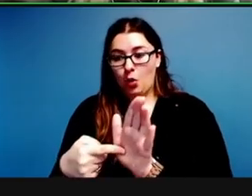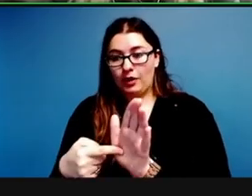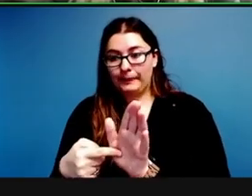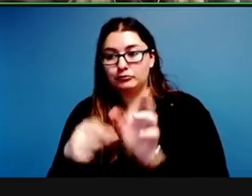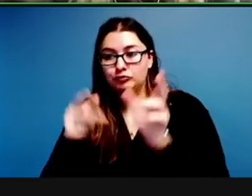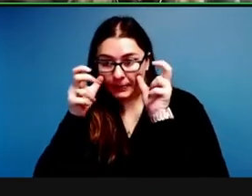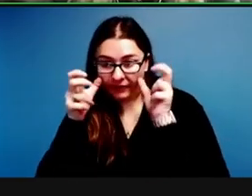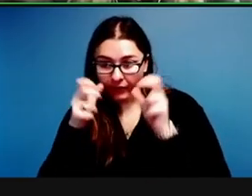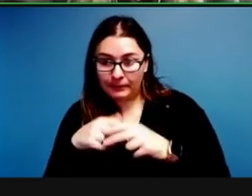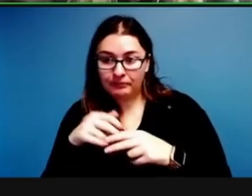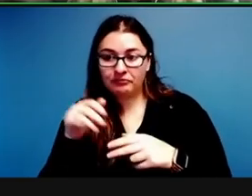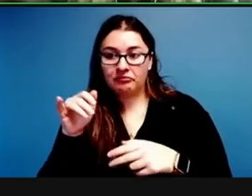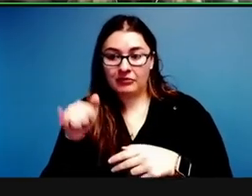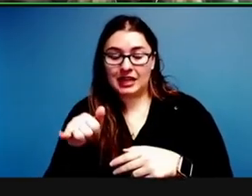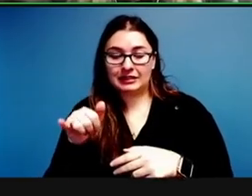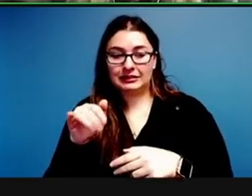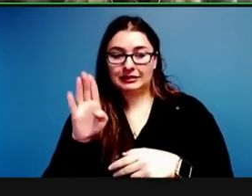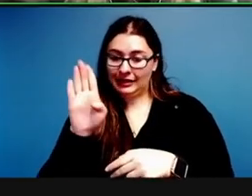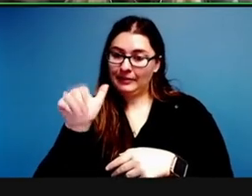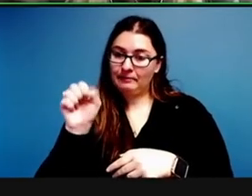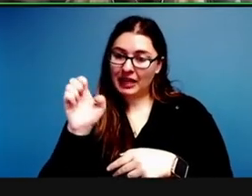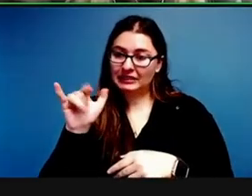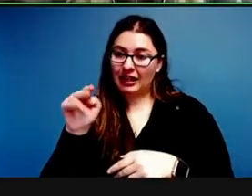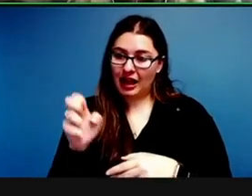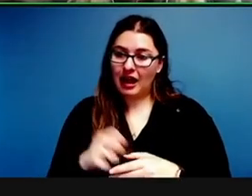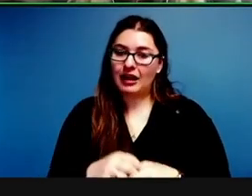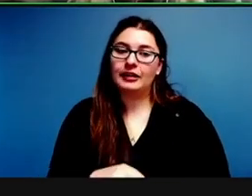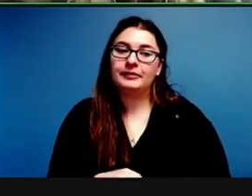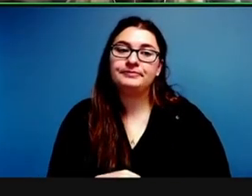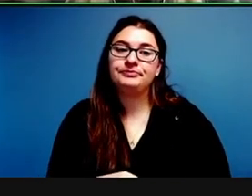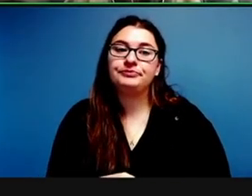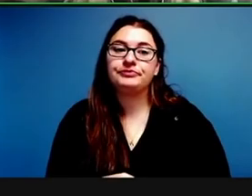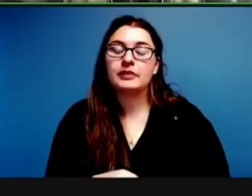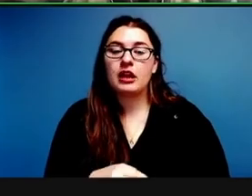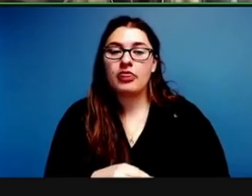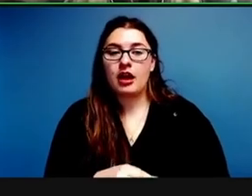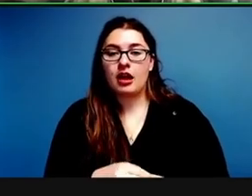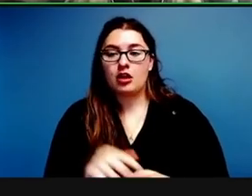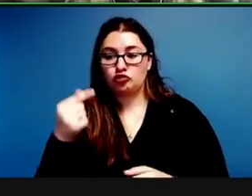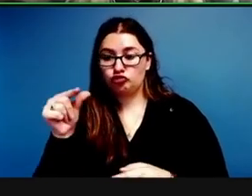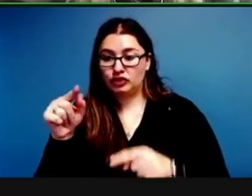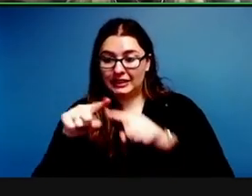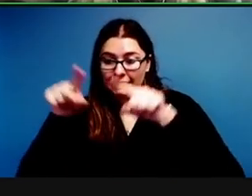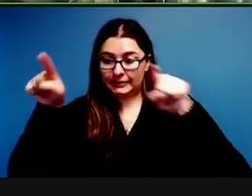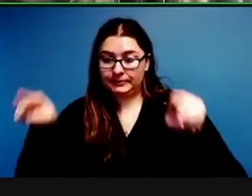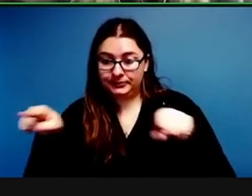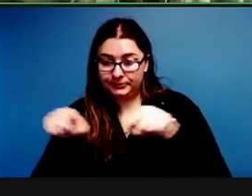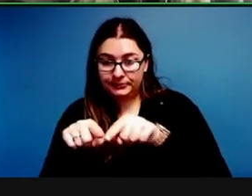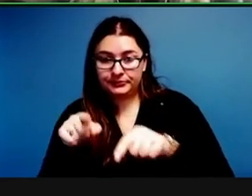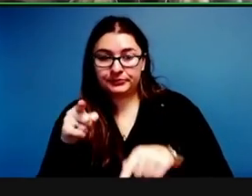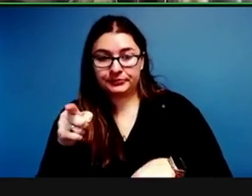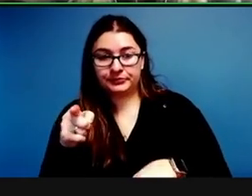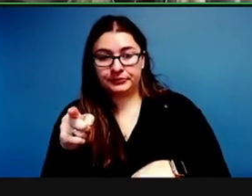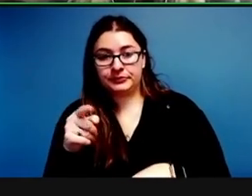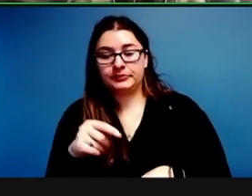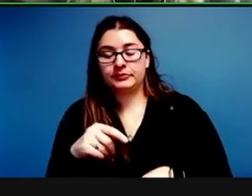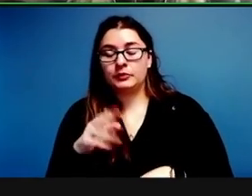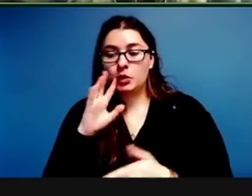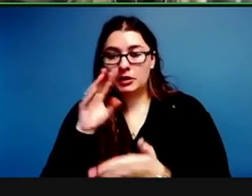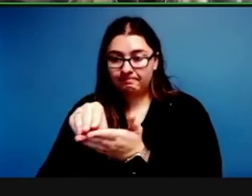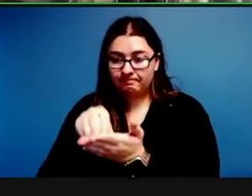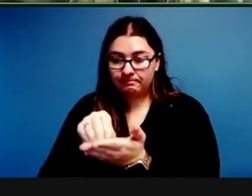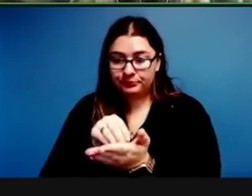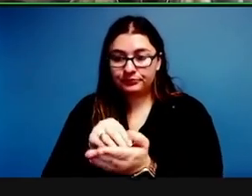receptively. That would be our baseline. And then to the right of that, we have our green box. That's where we're going to put